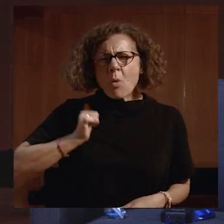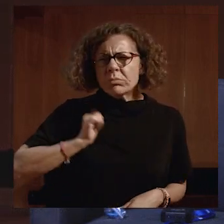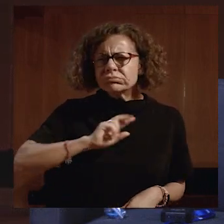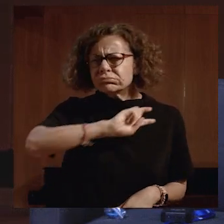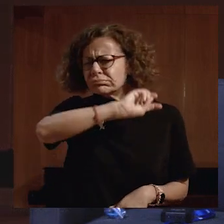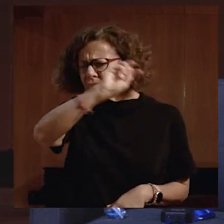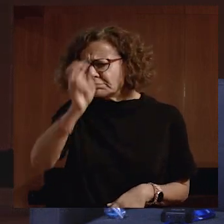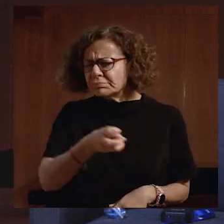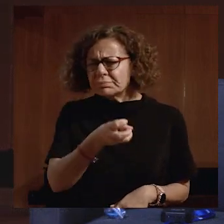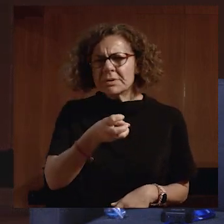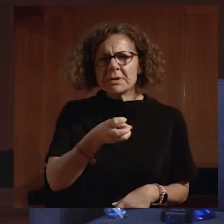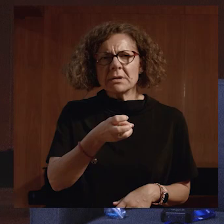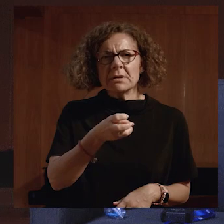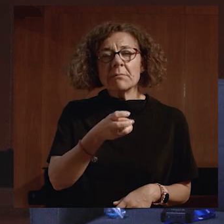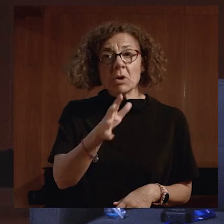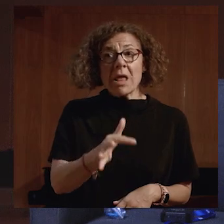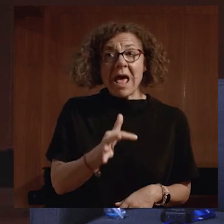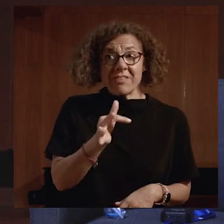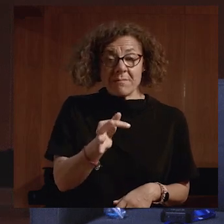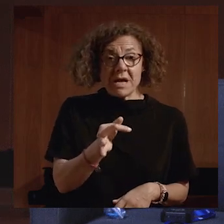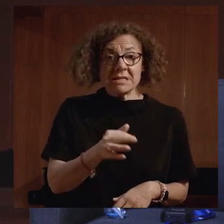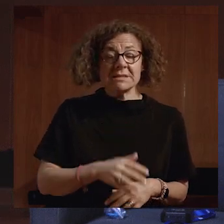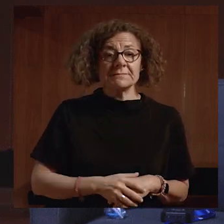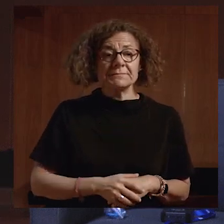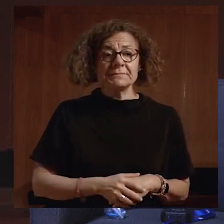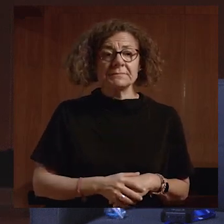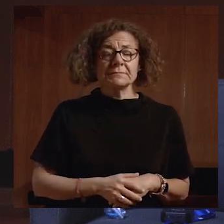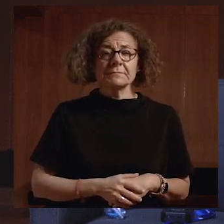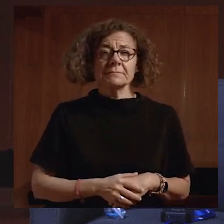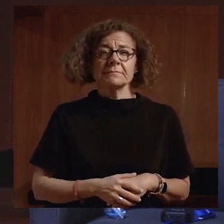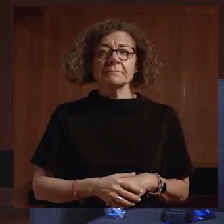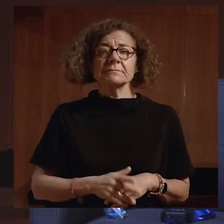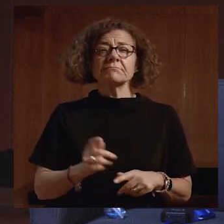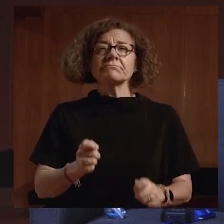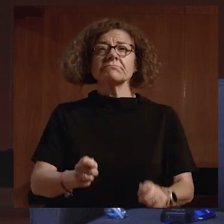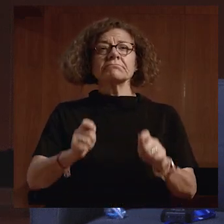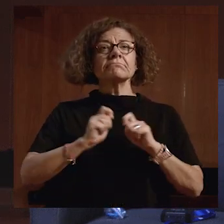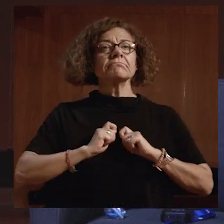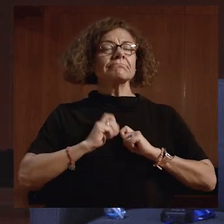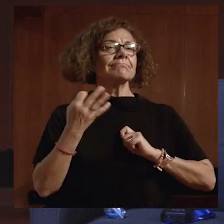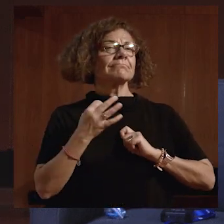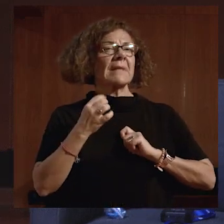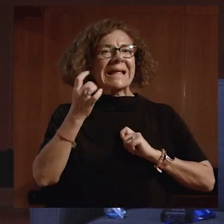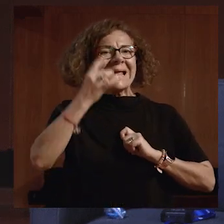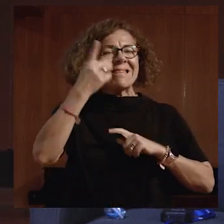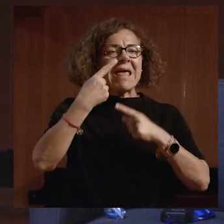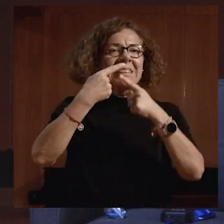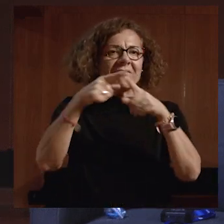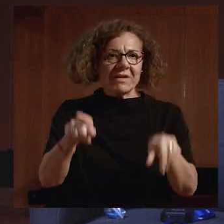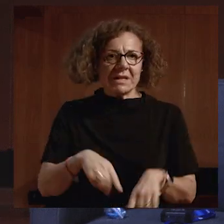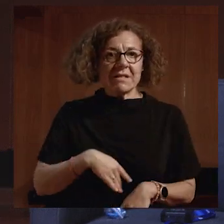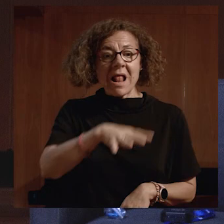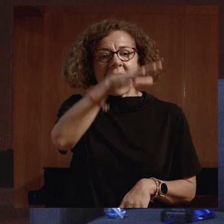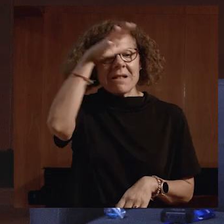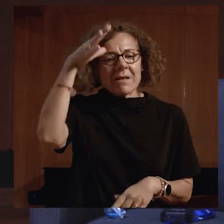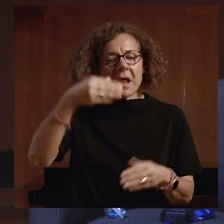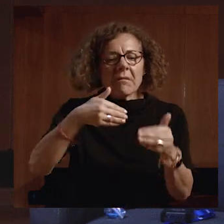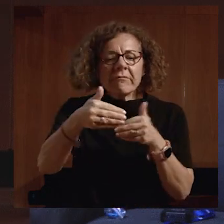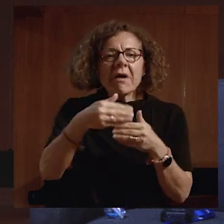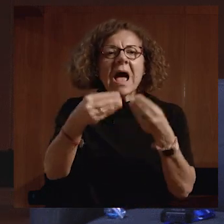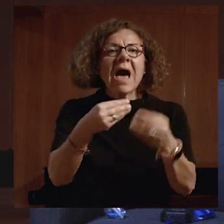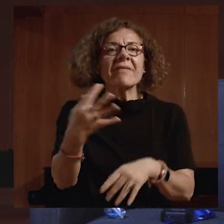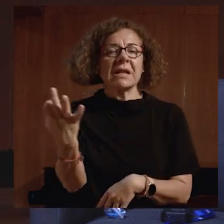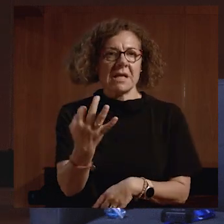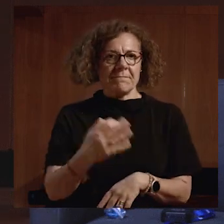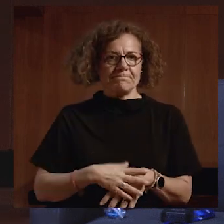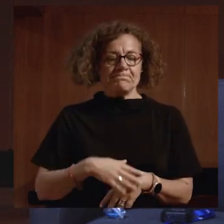these summer schools, these different, whether it's national ones or even international, think about how they are broadening your horizon. They're